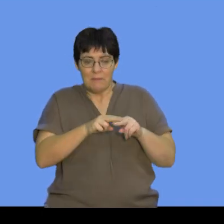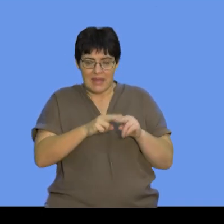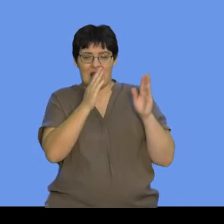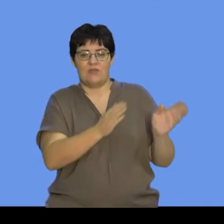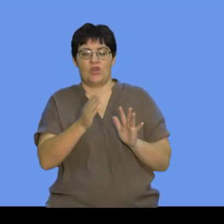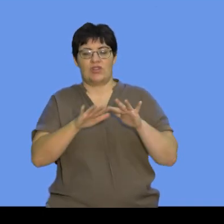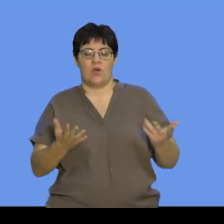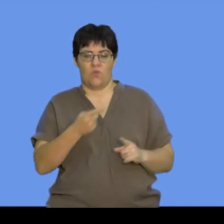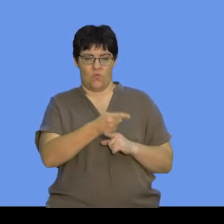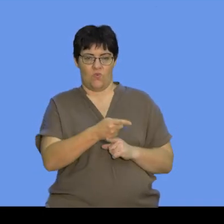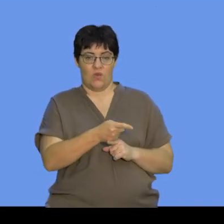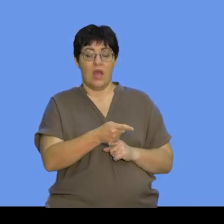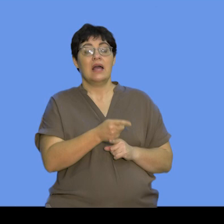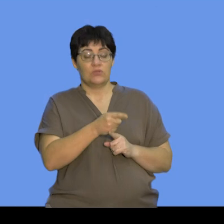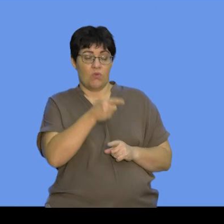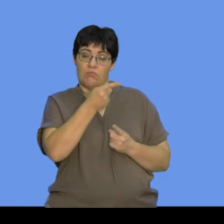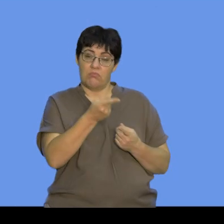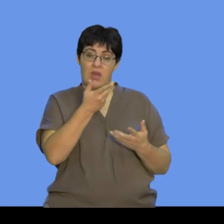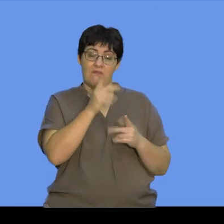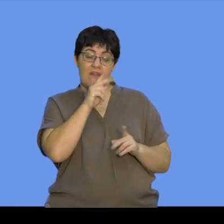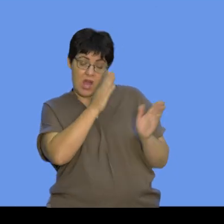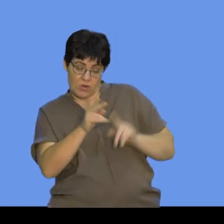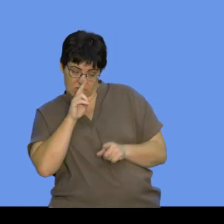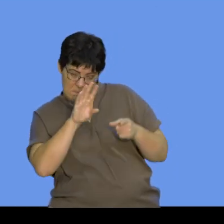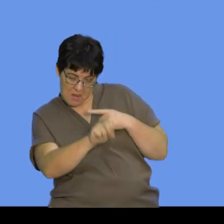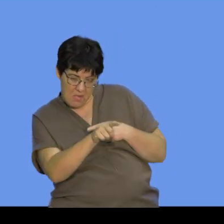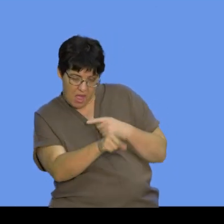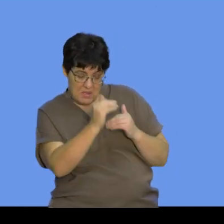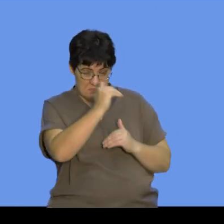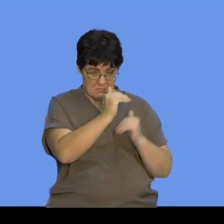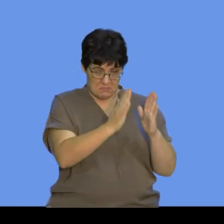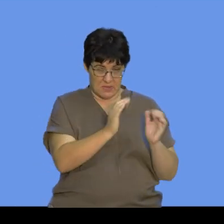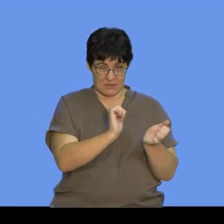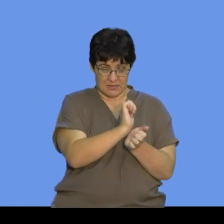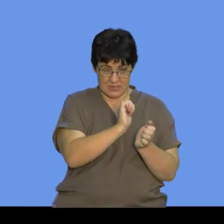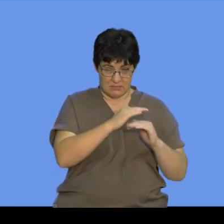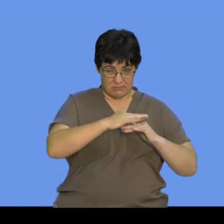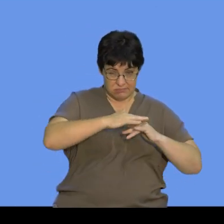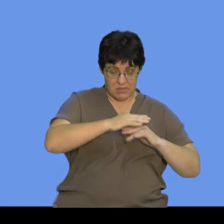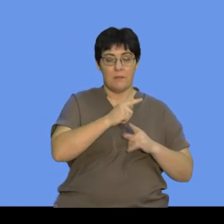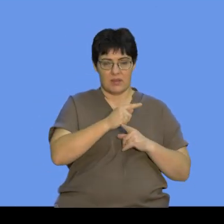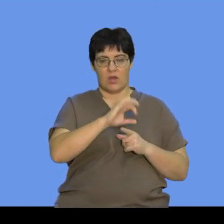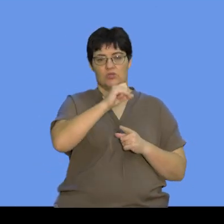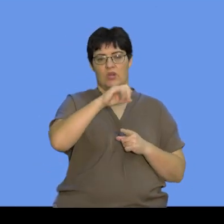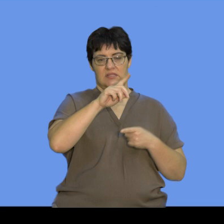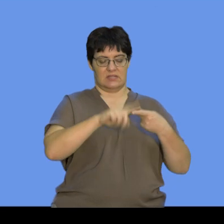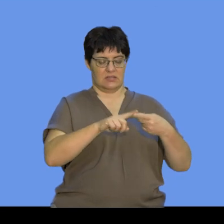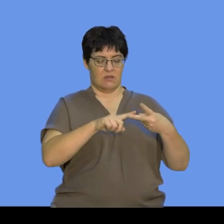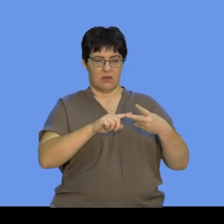can either be a solid, it could be a liquid,